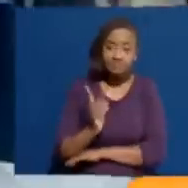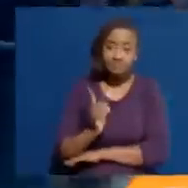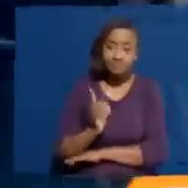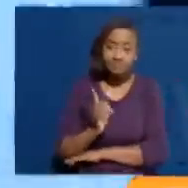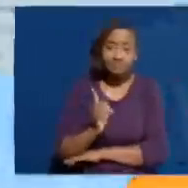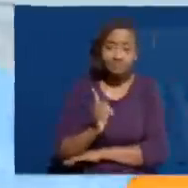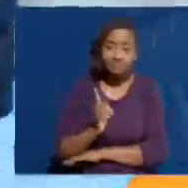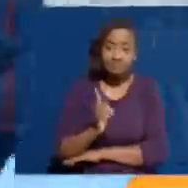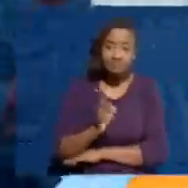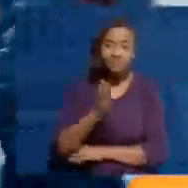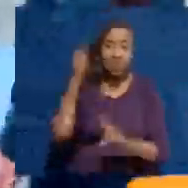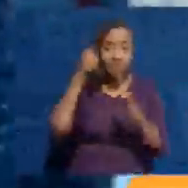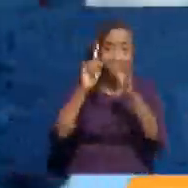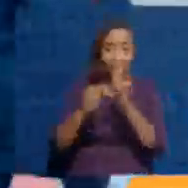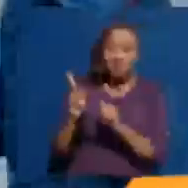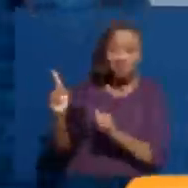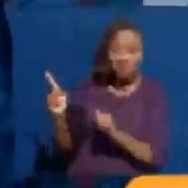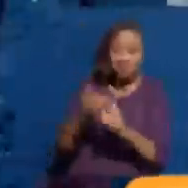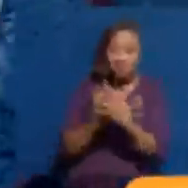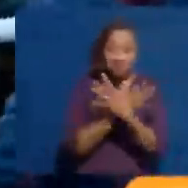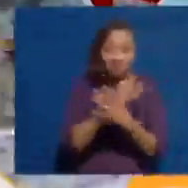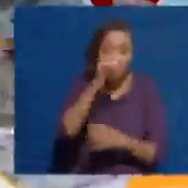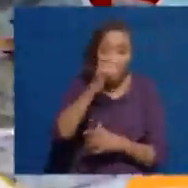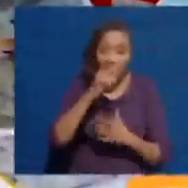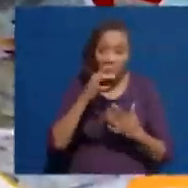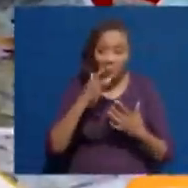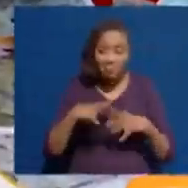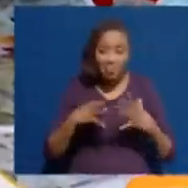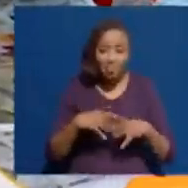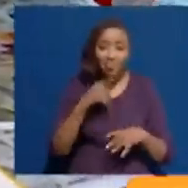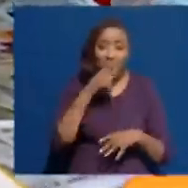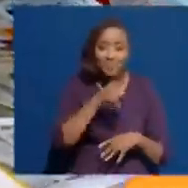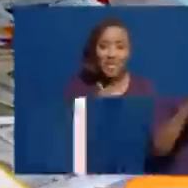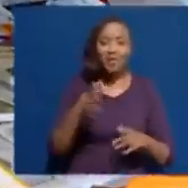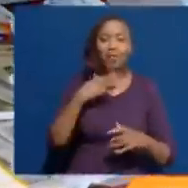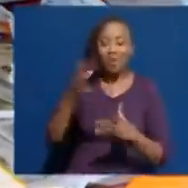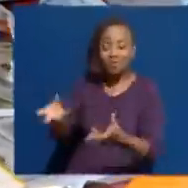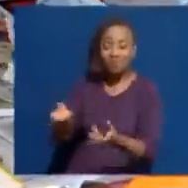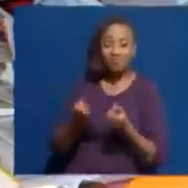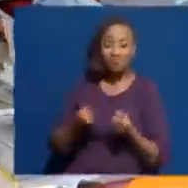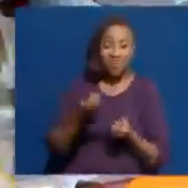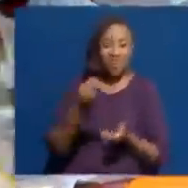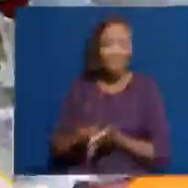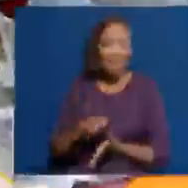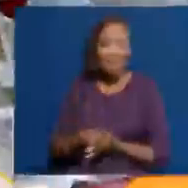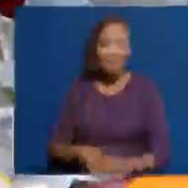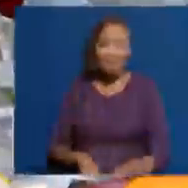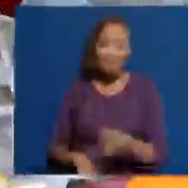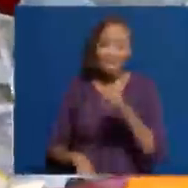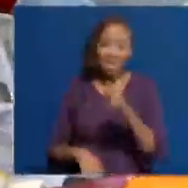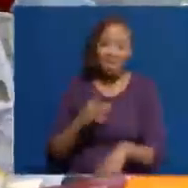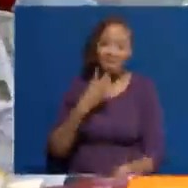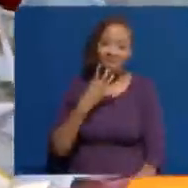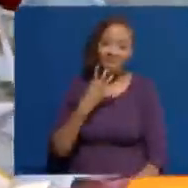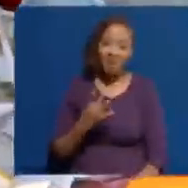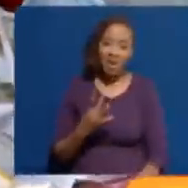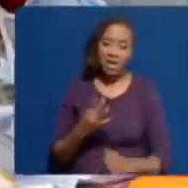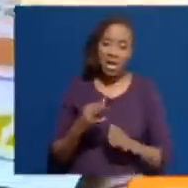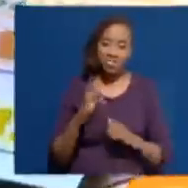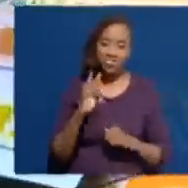to deceive 2 Dutch nationals that they were about to be on the receiving end of some 439 trillion